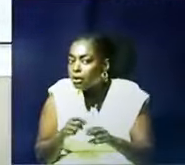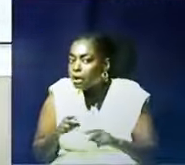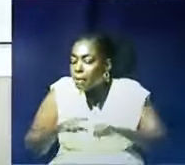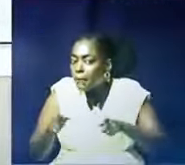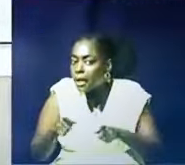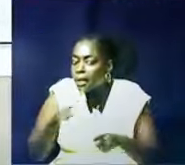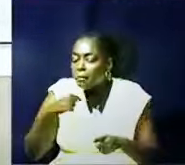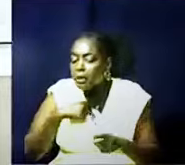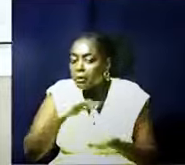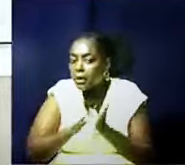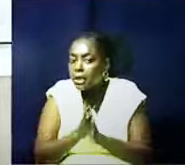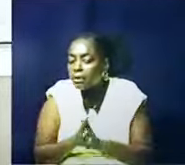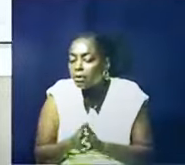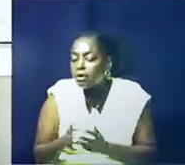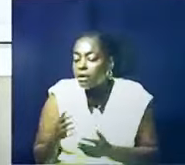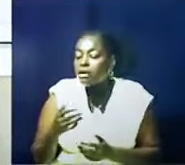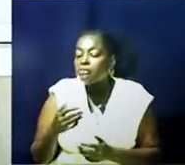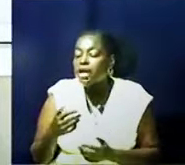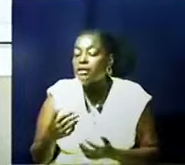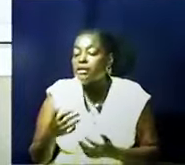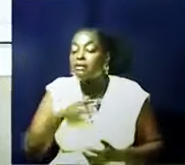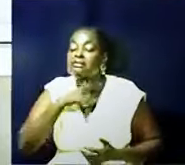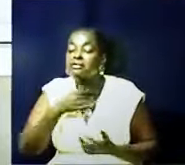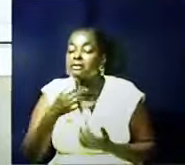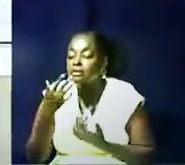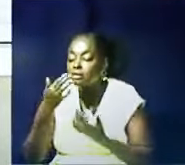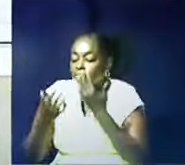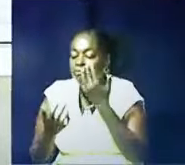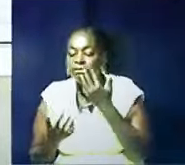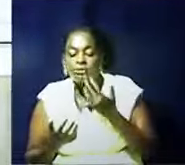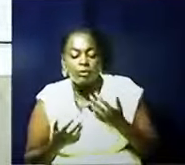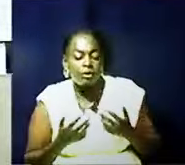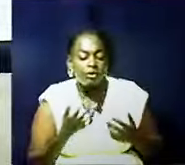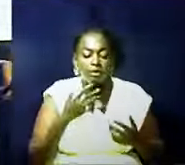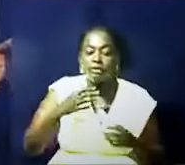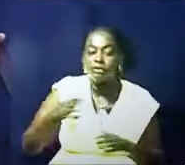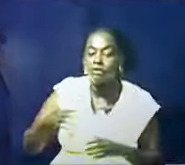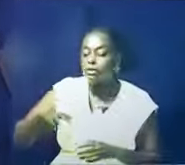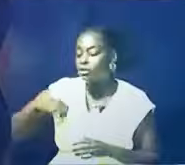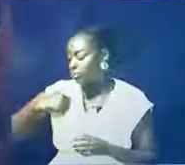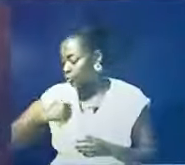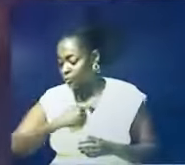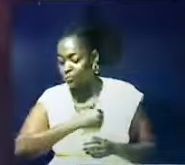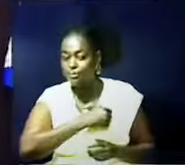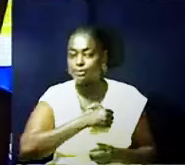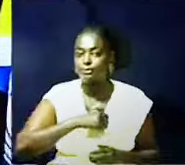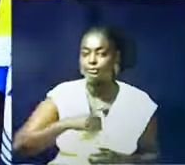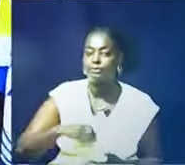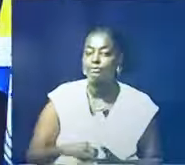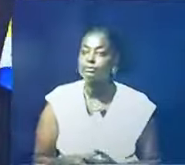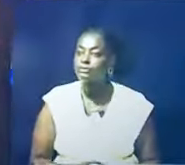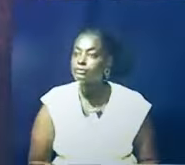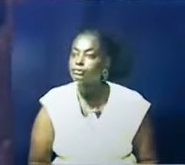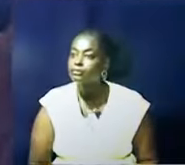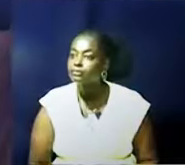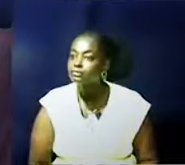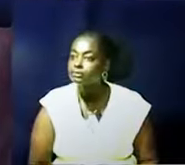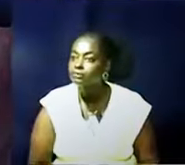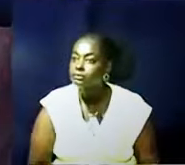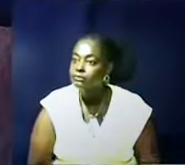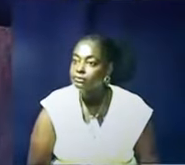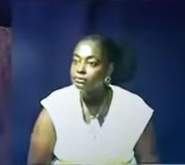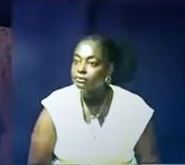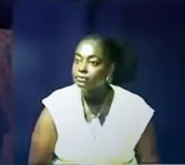no and so e embrace ya webi. When I met him again. Besides Sian Bim no. I stayed under his armpit